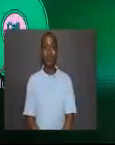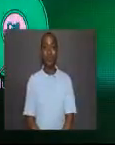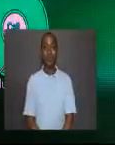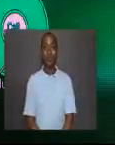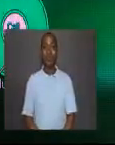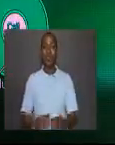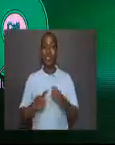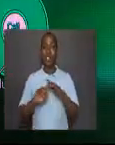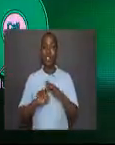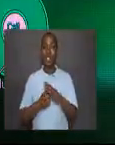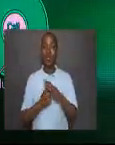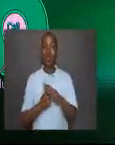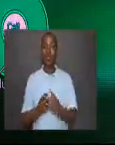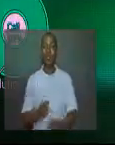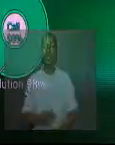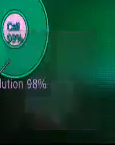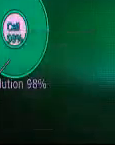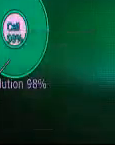Begin.